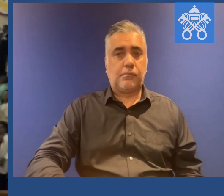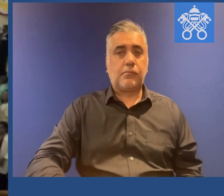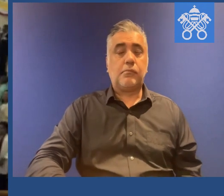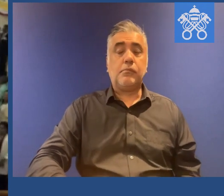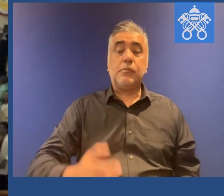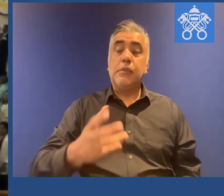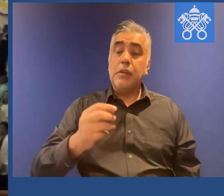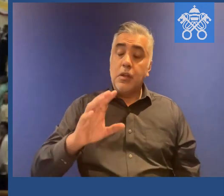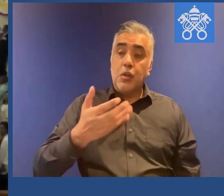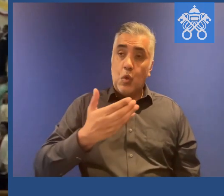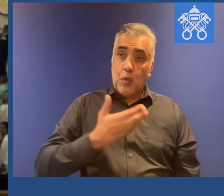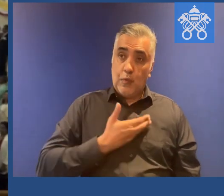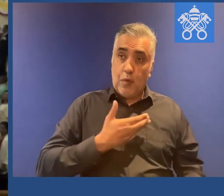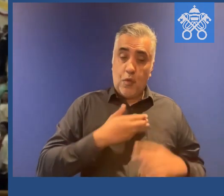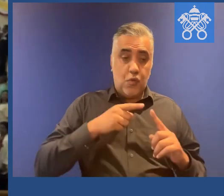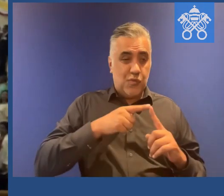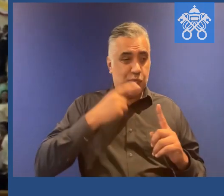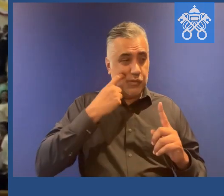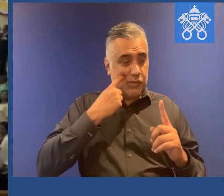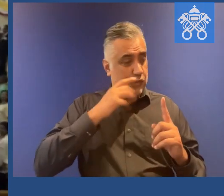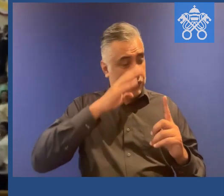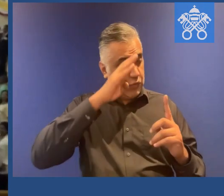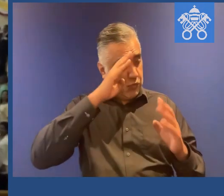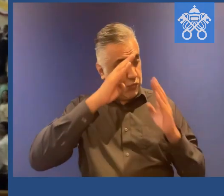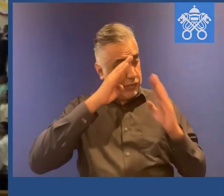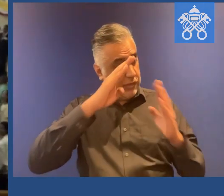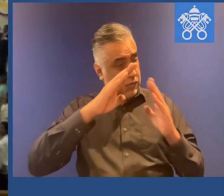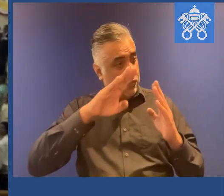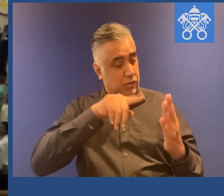The Holy Father was greeted upon his arrival